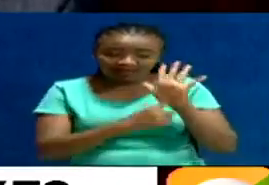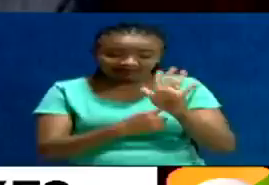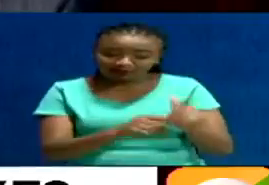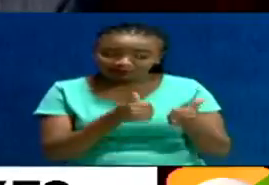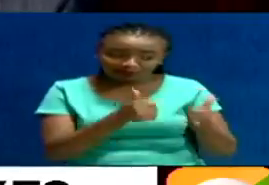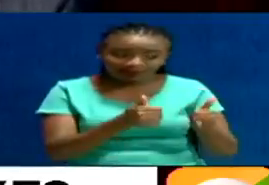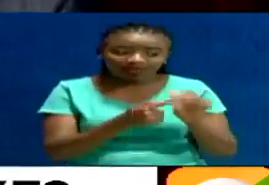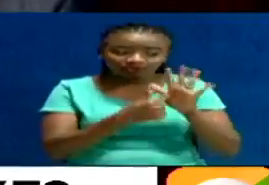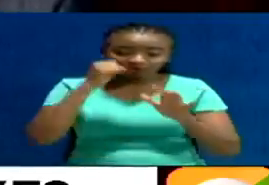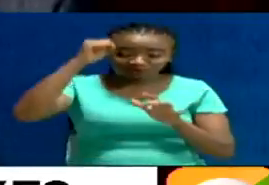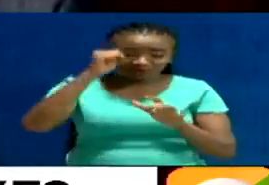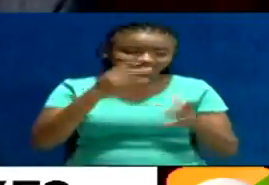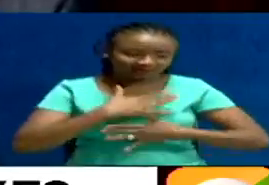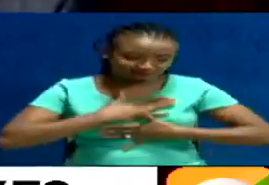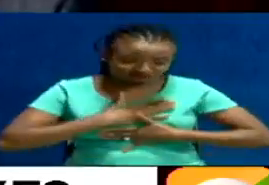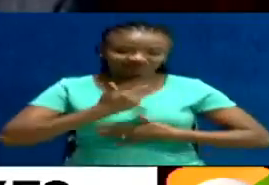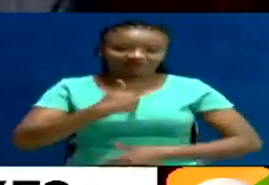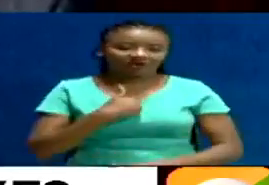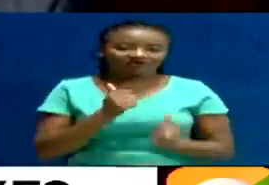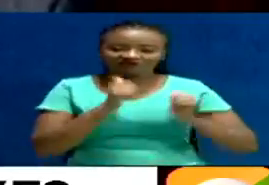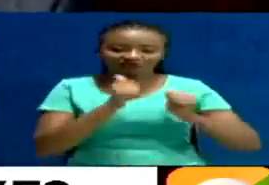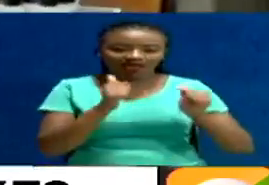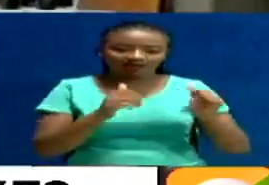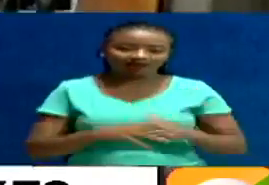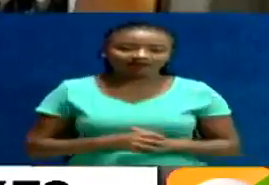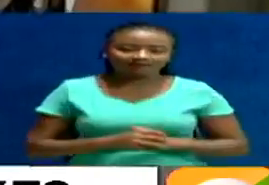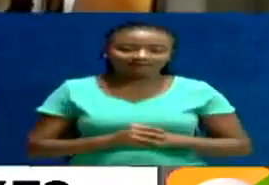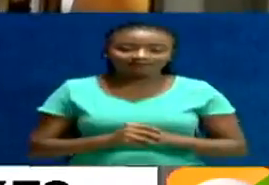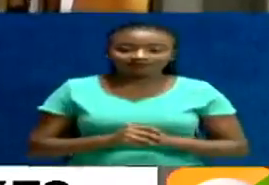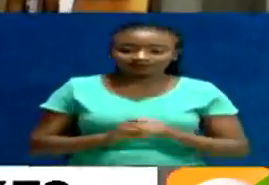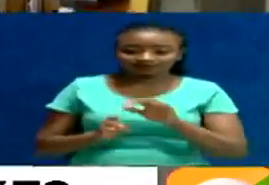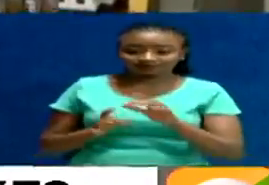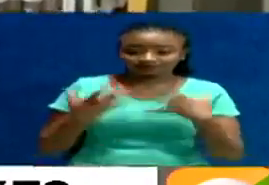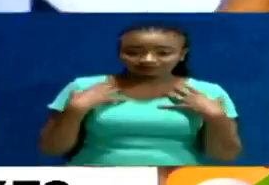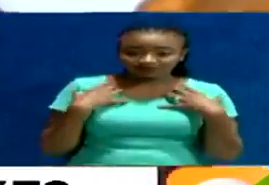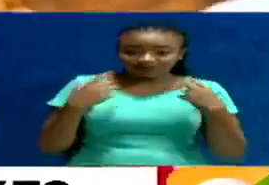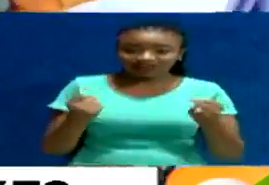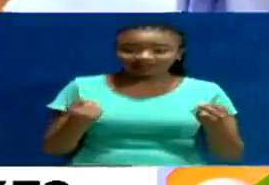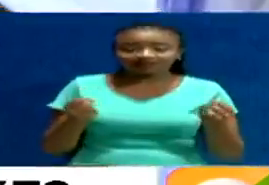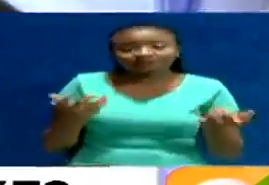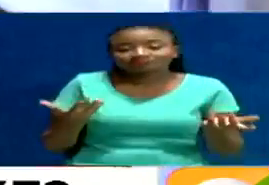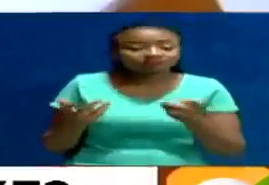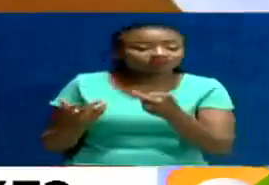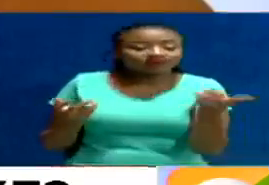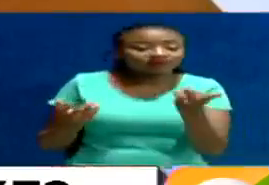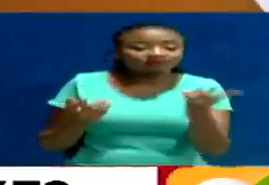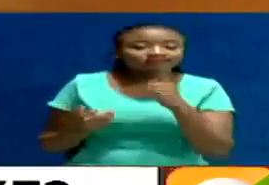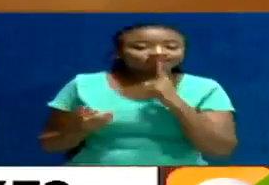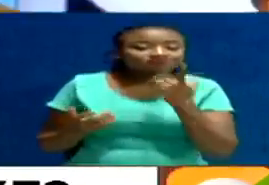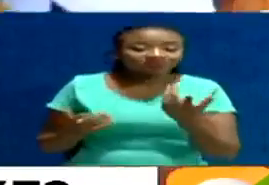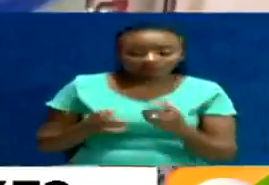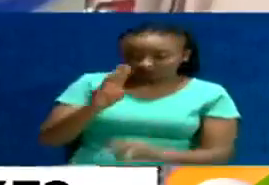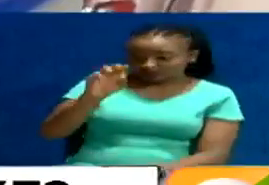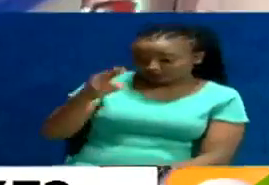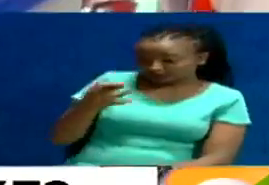mature politics and tolerance of divergent views. On health matters, the Anglican Archbishop urged the Ministry of Health